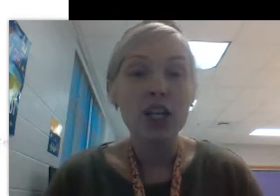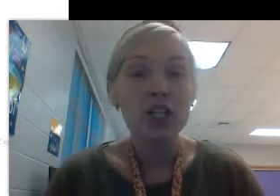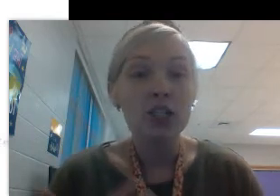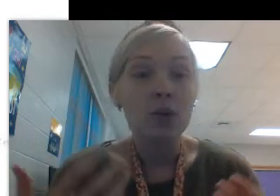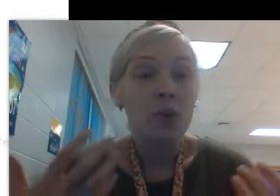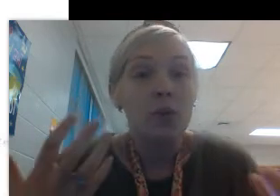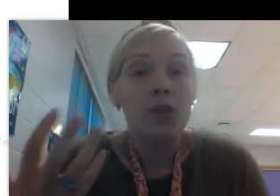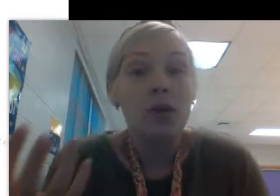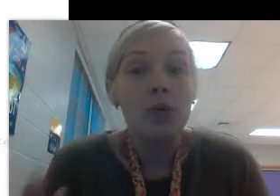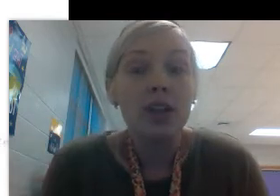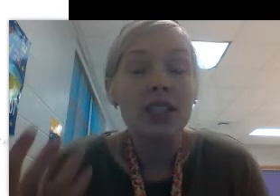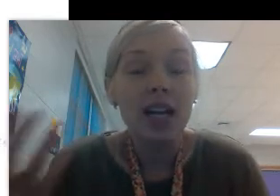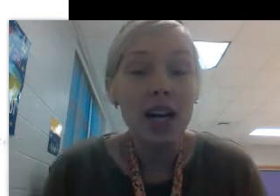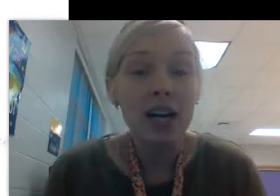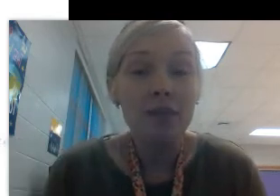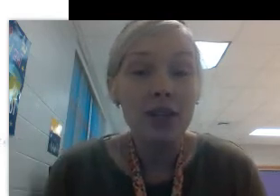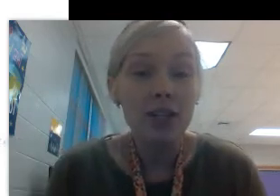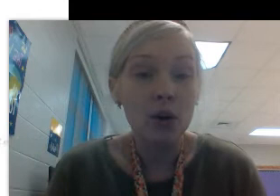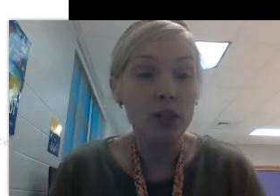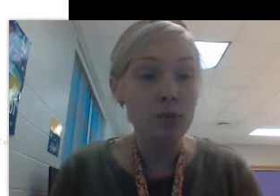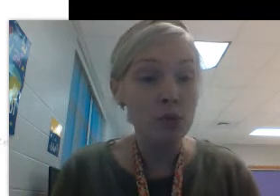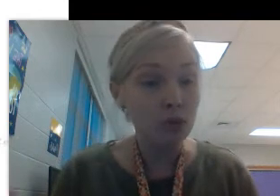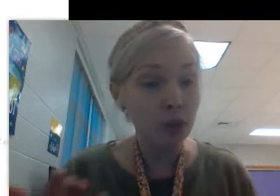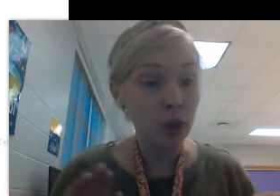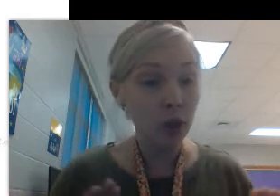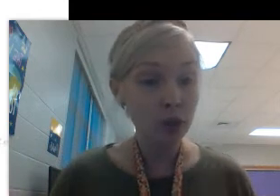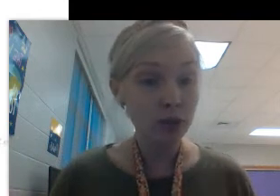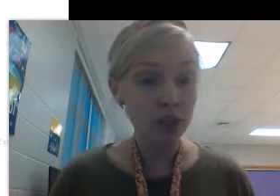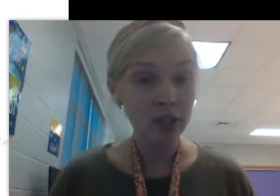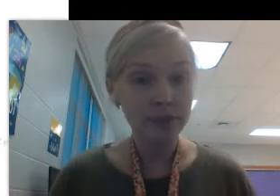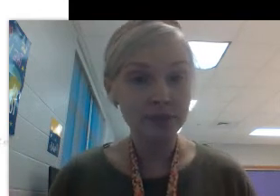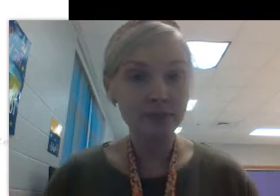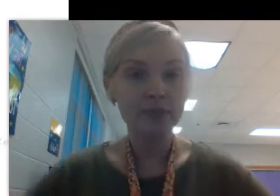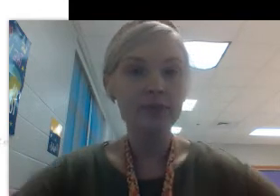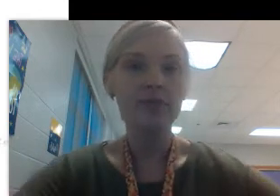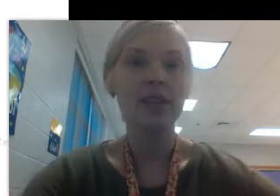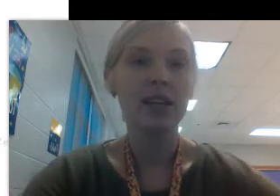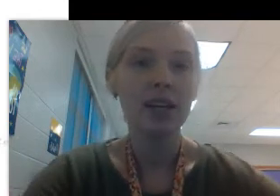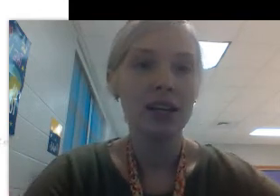listeners. So the word come, or to move closer,